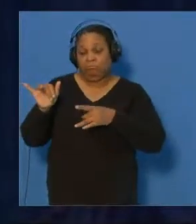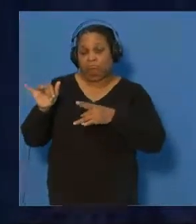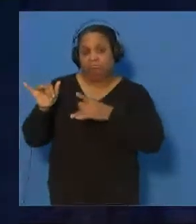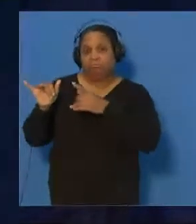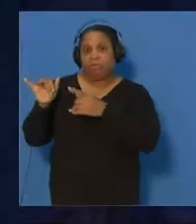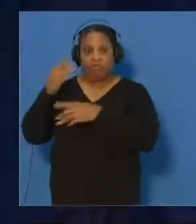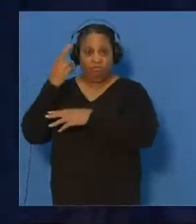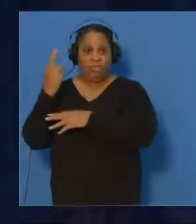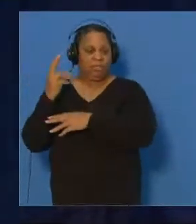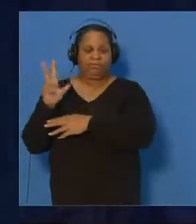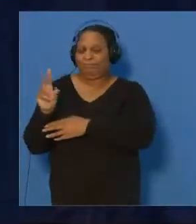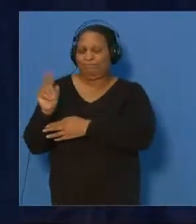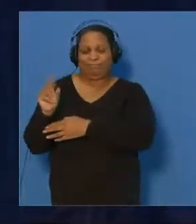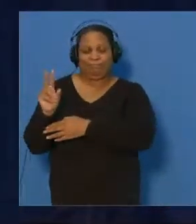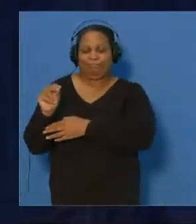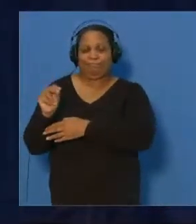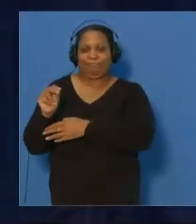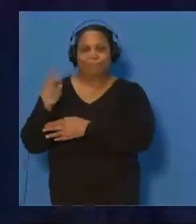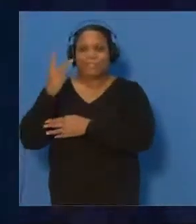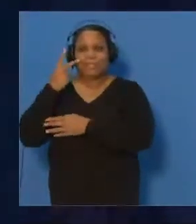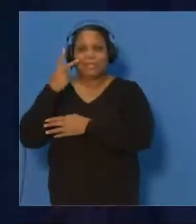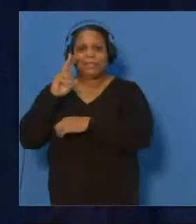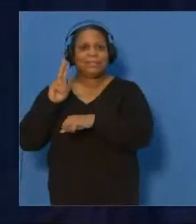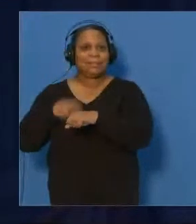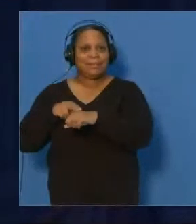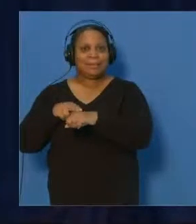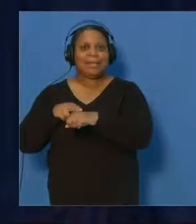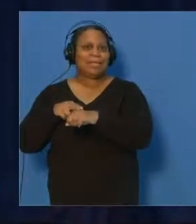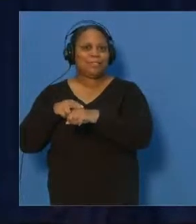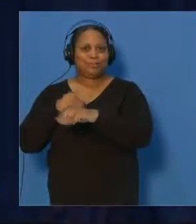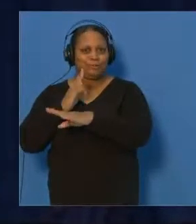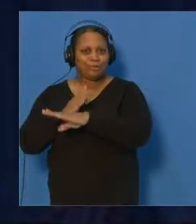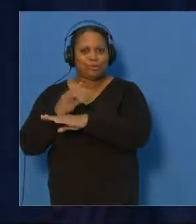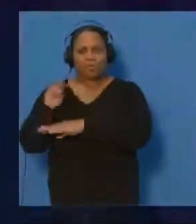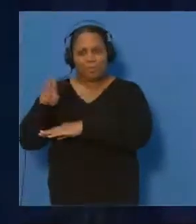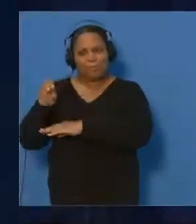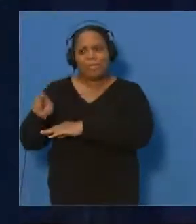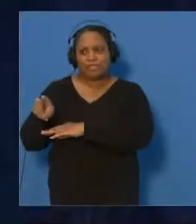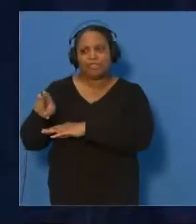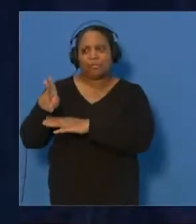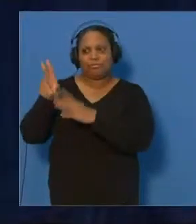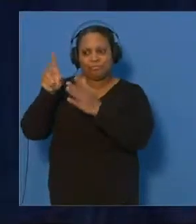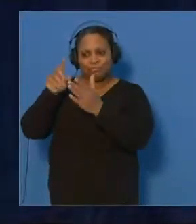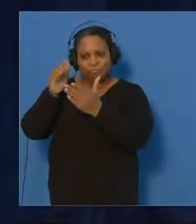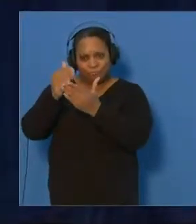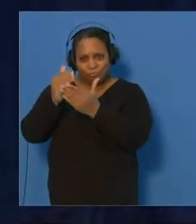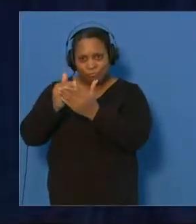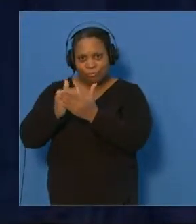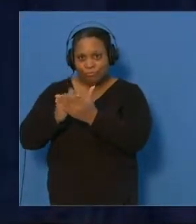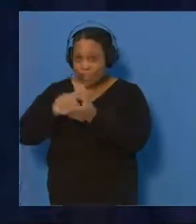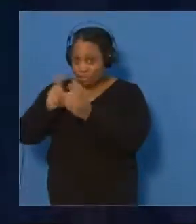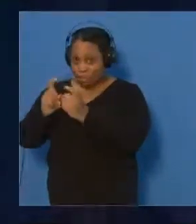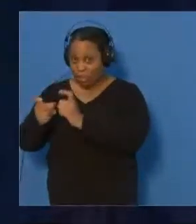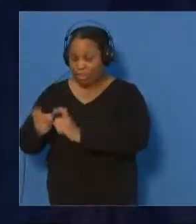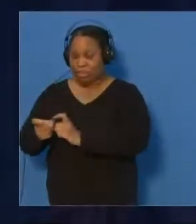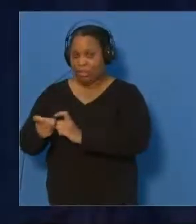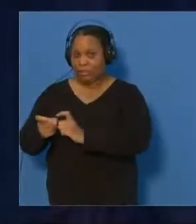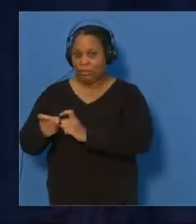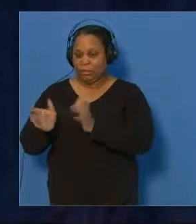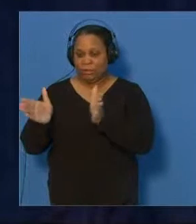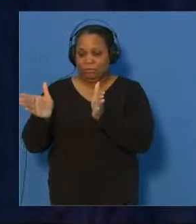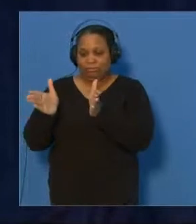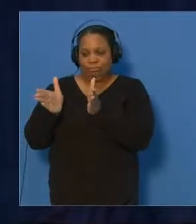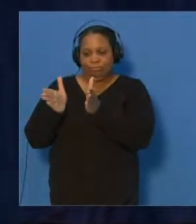no. You would have seen the Minister of National Security had outlined some changing of the restrictions. These are very